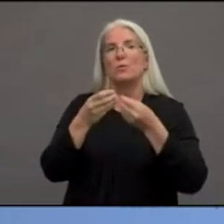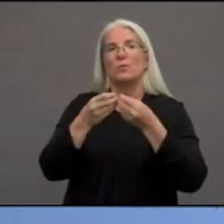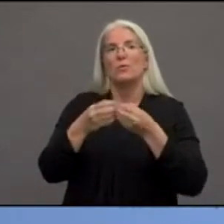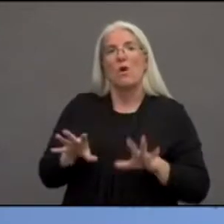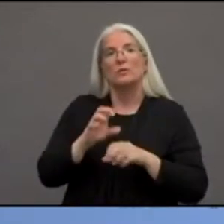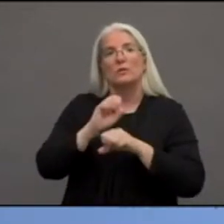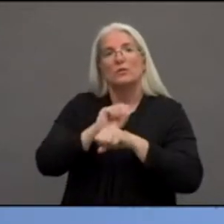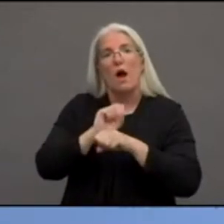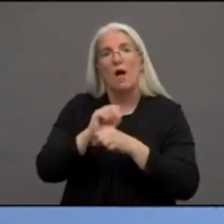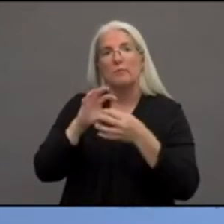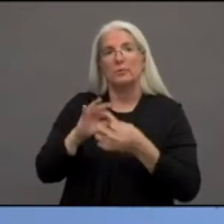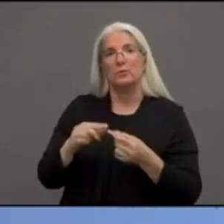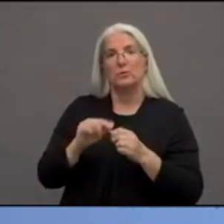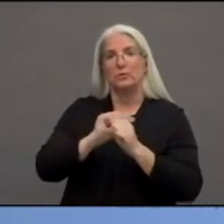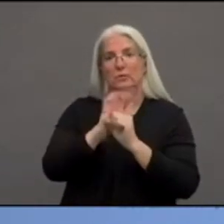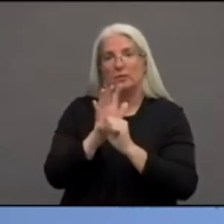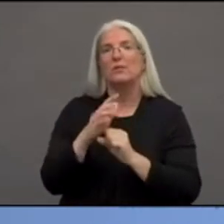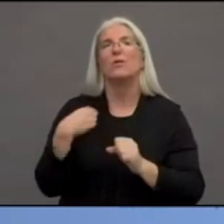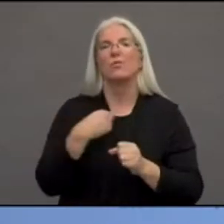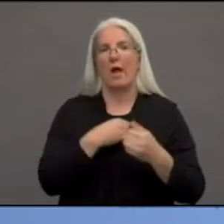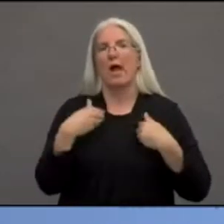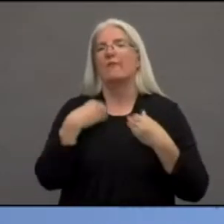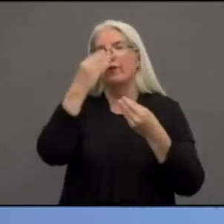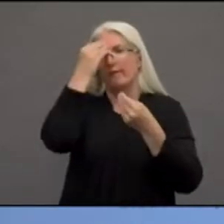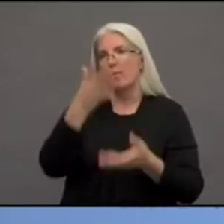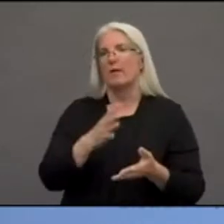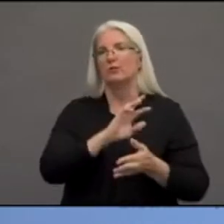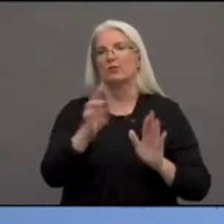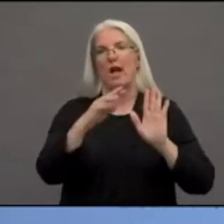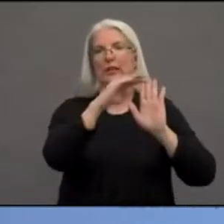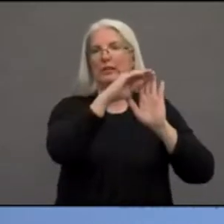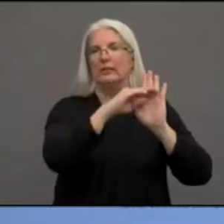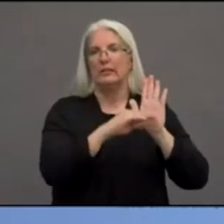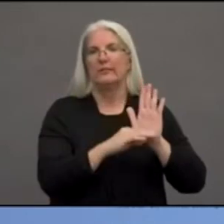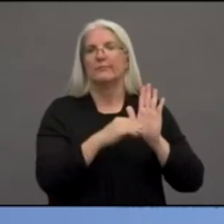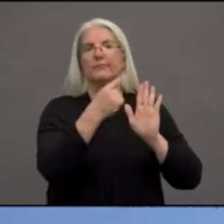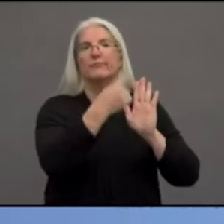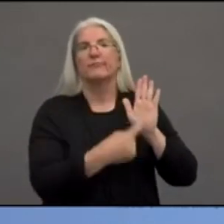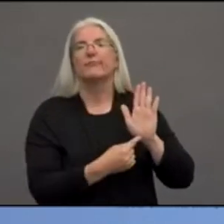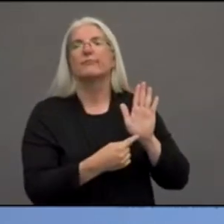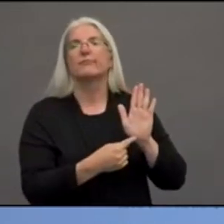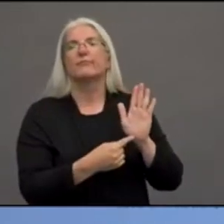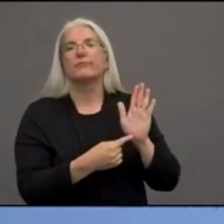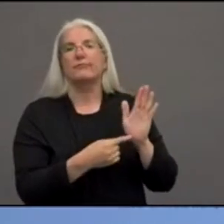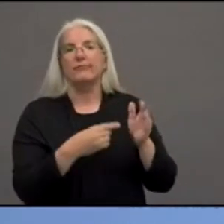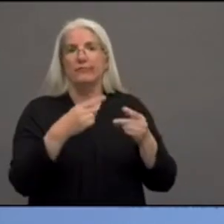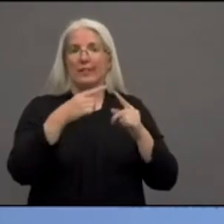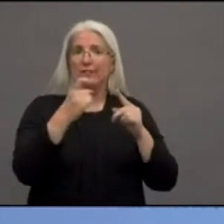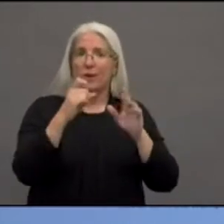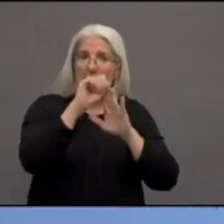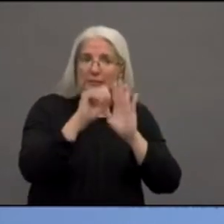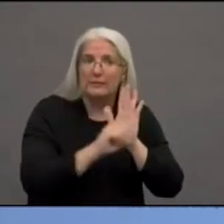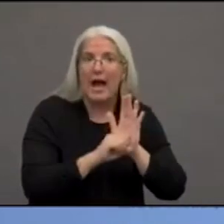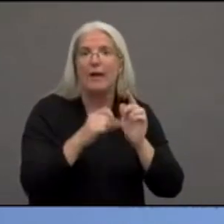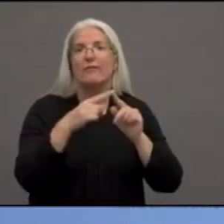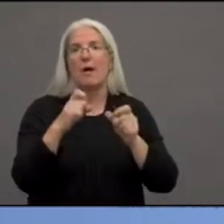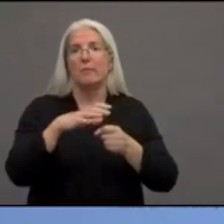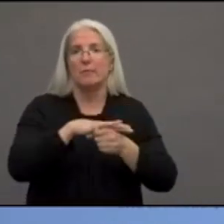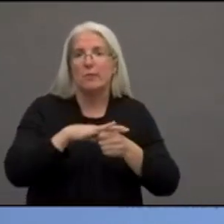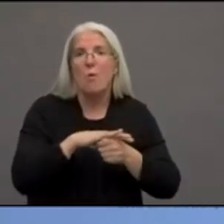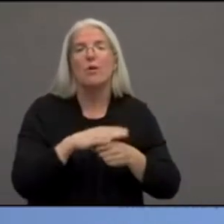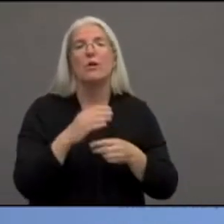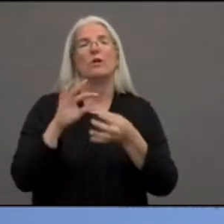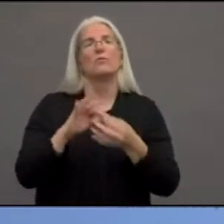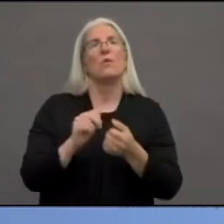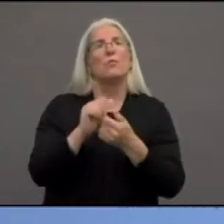key links for the resources that are offered primarily by the state as it relates to unemployment insurance. You